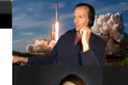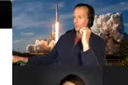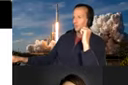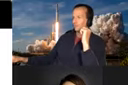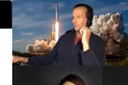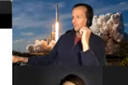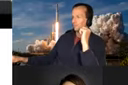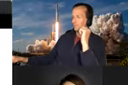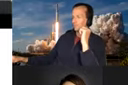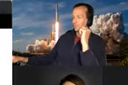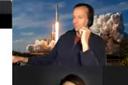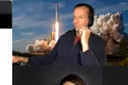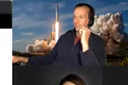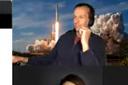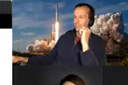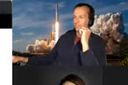and counterintuitive